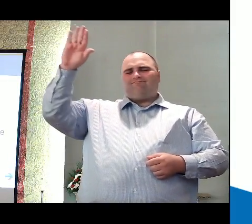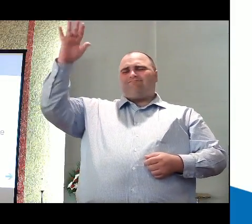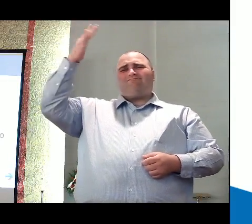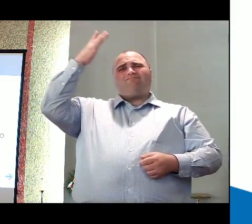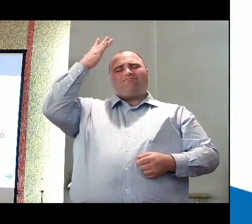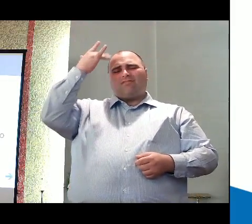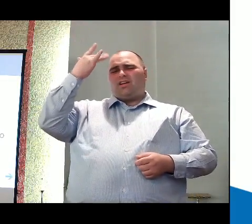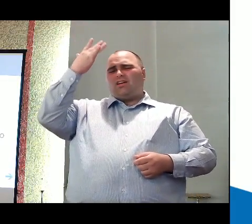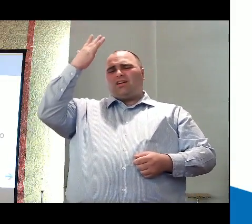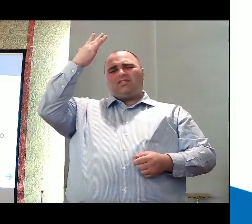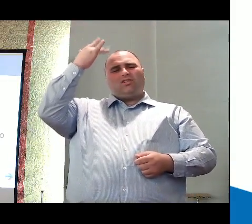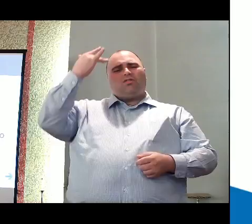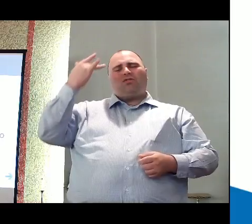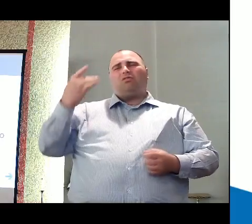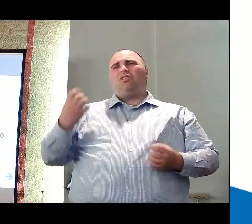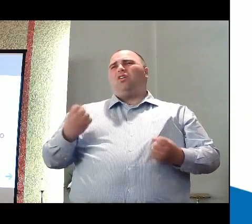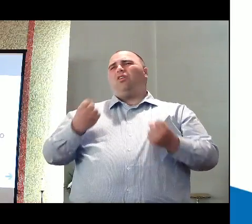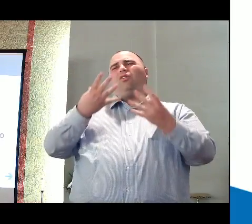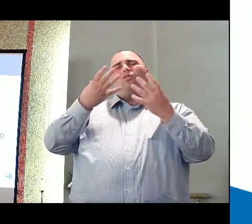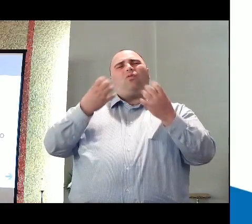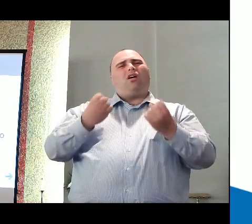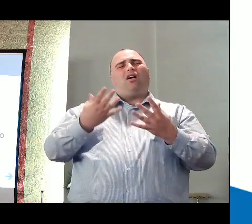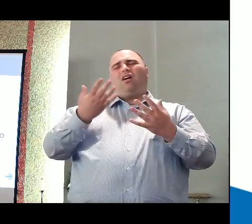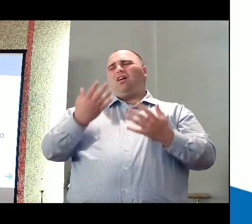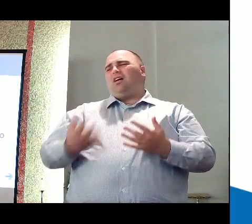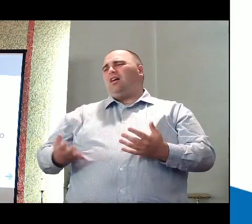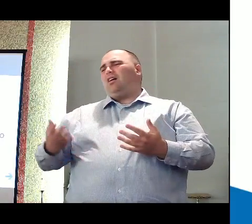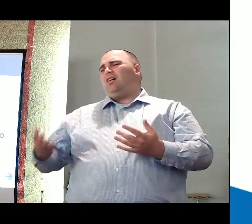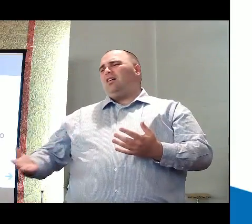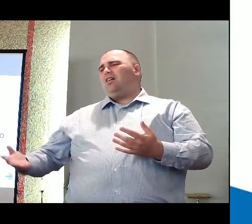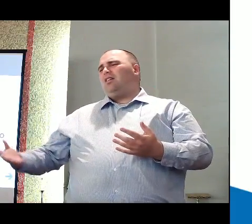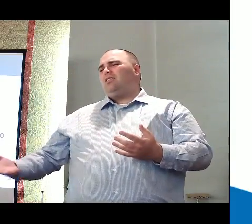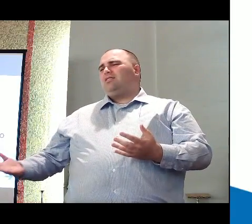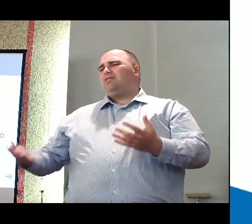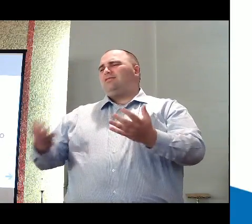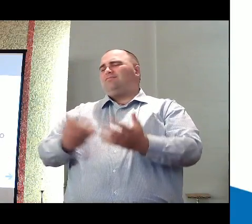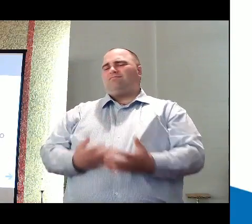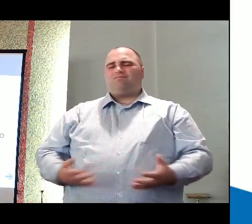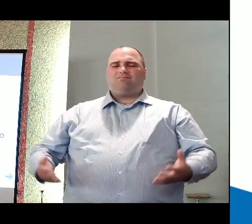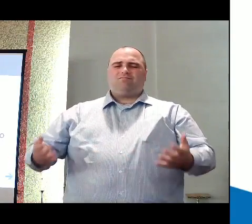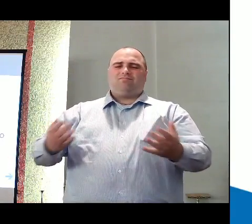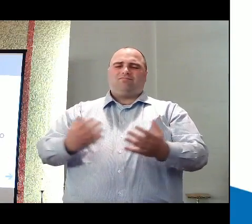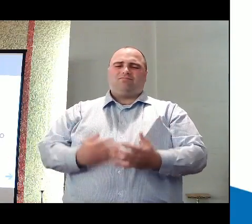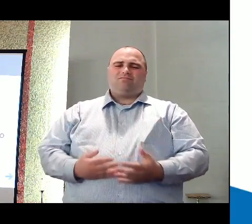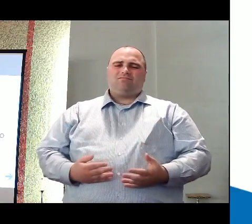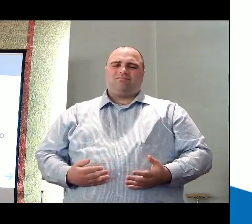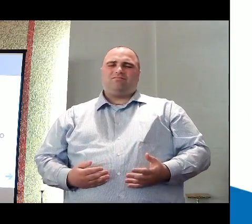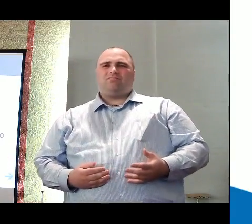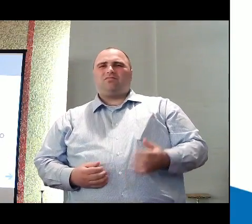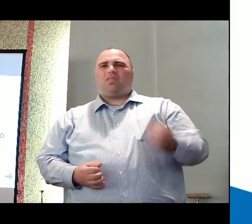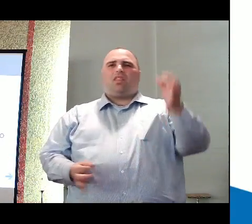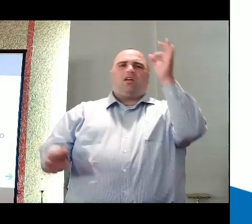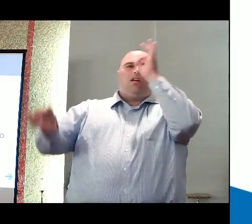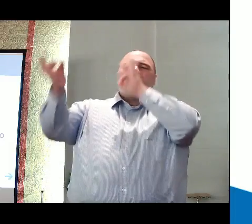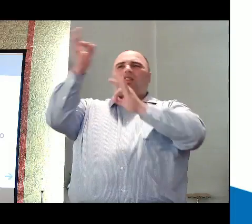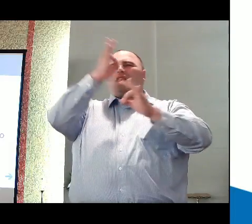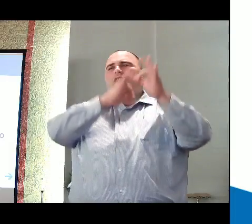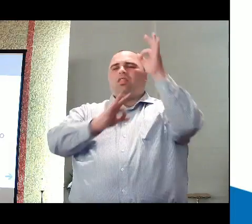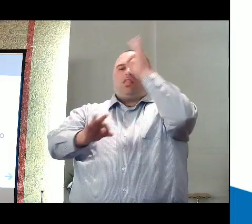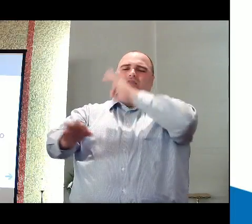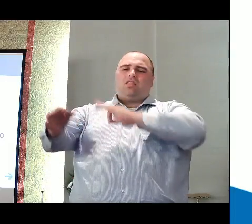time. I don't know why so many